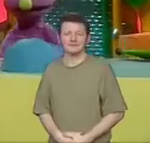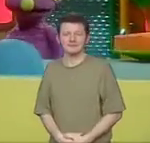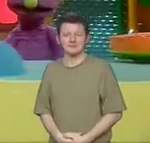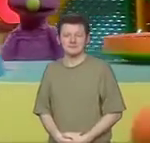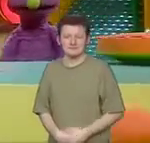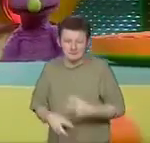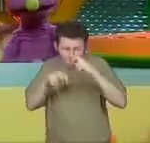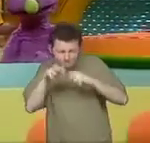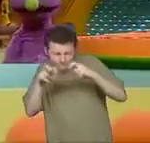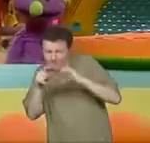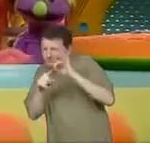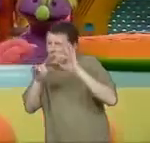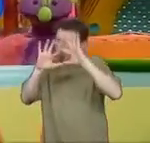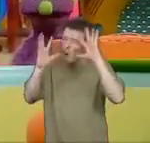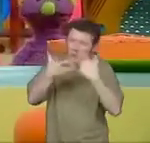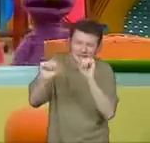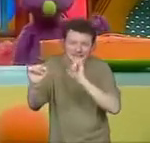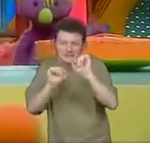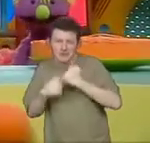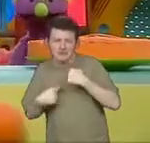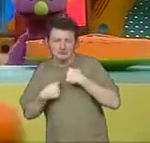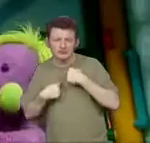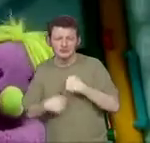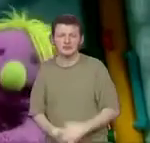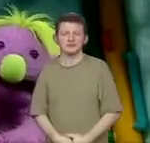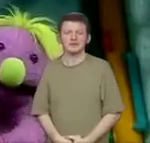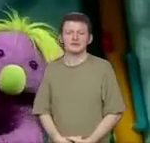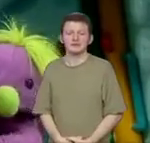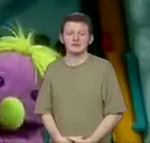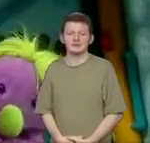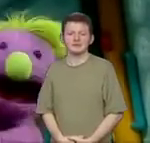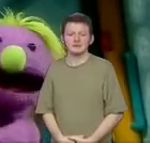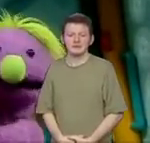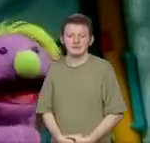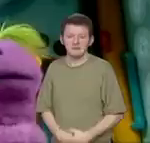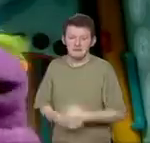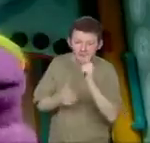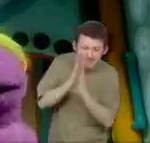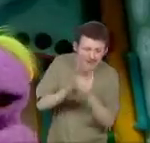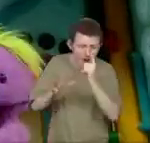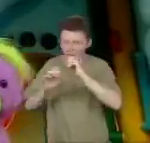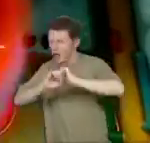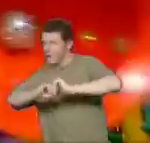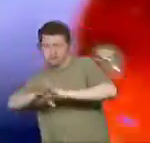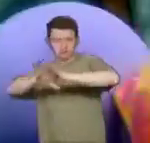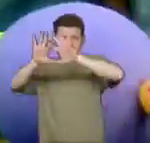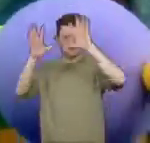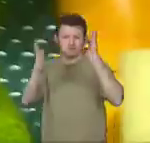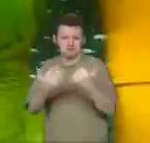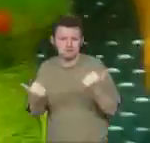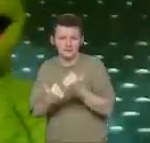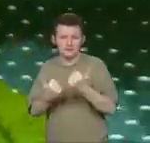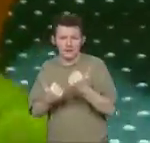searching for the answers in the world about us. If you play with things, you can start to